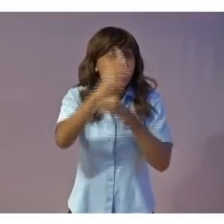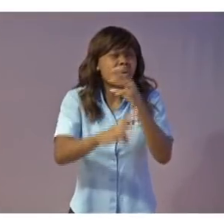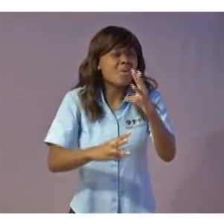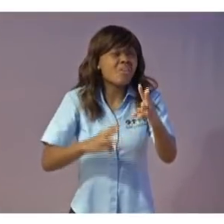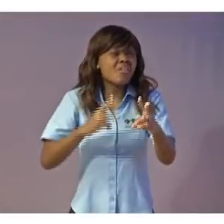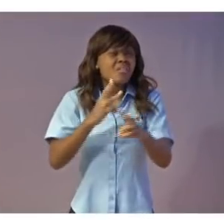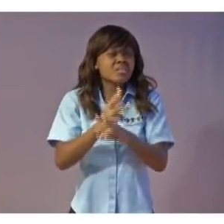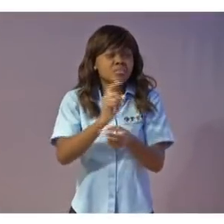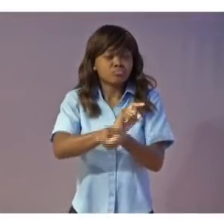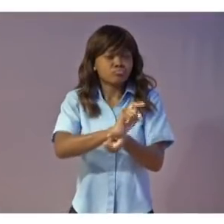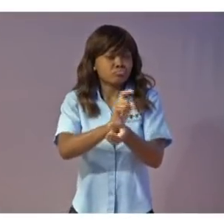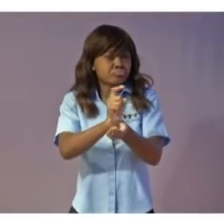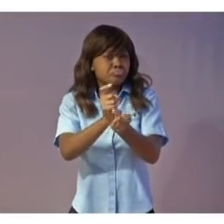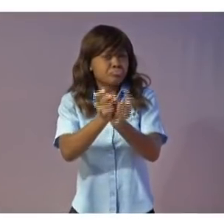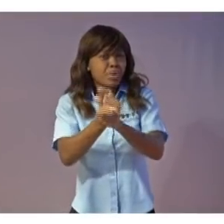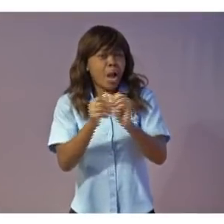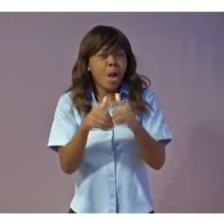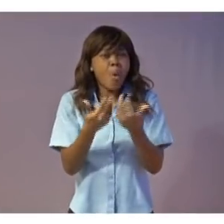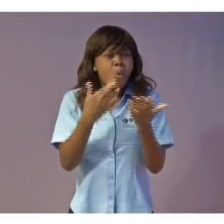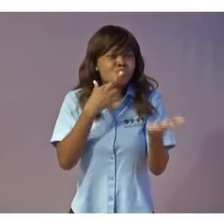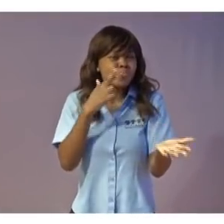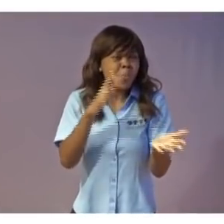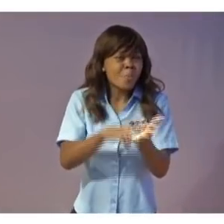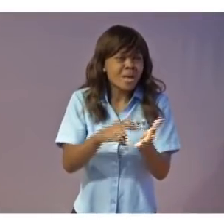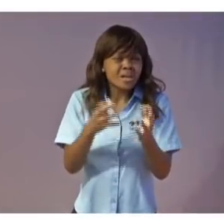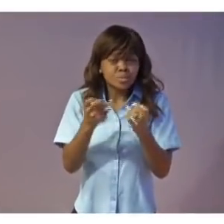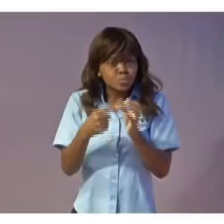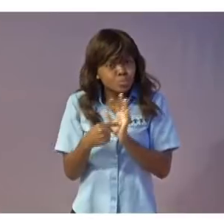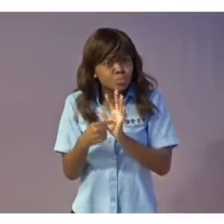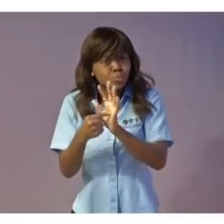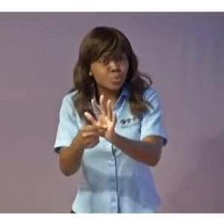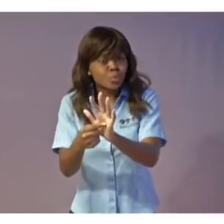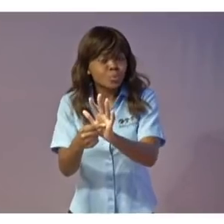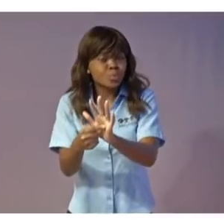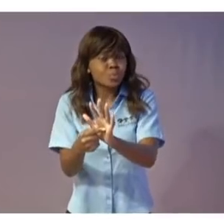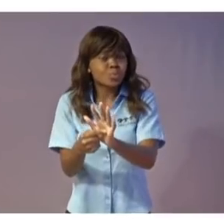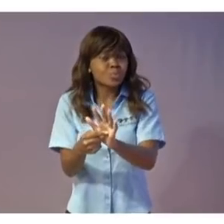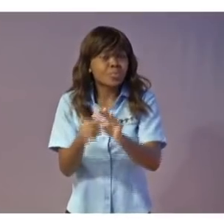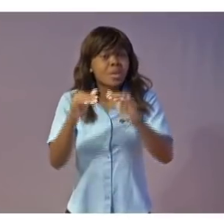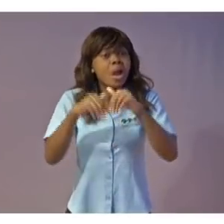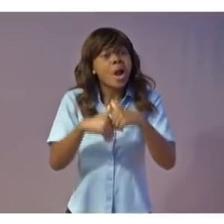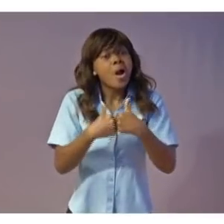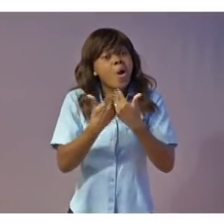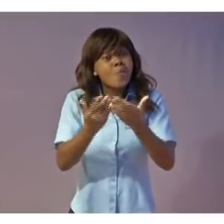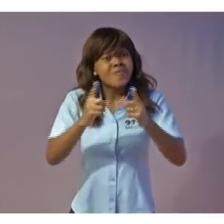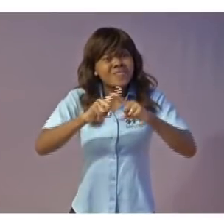clear disparity between the vaccinated and the unvaccinated.